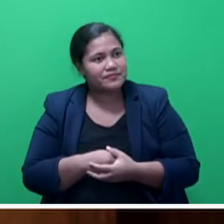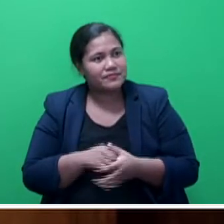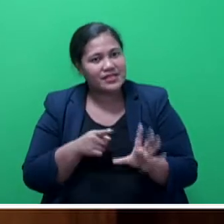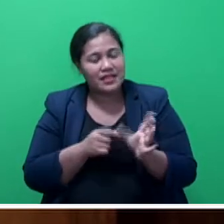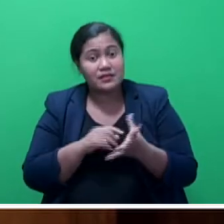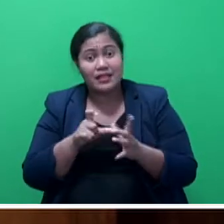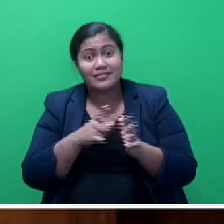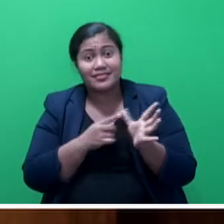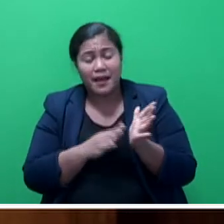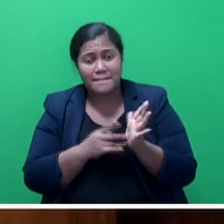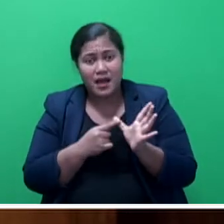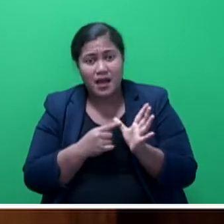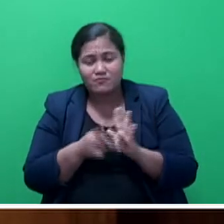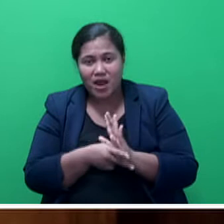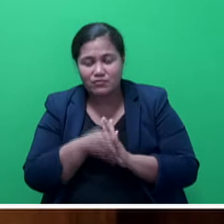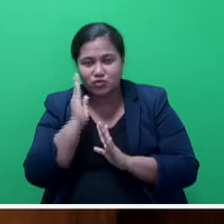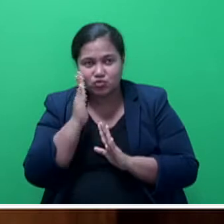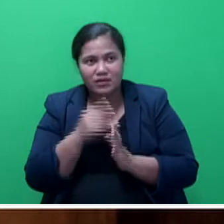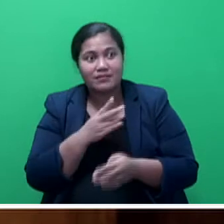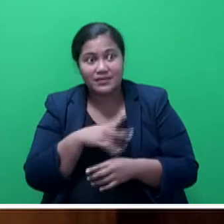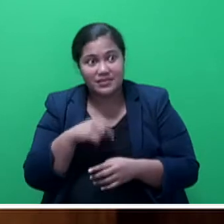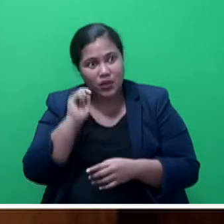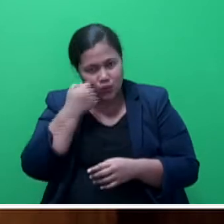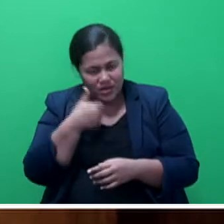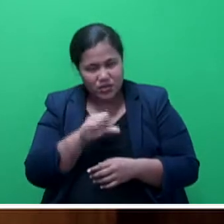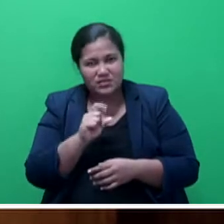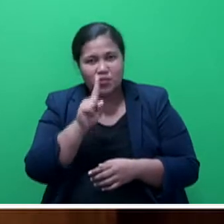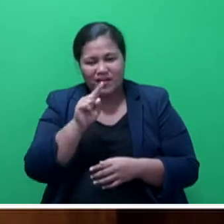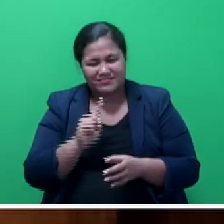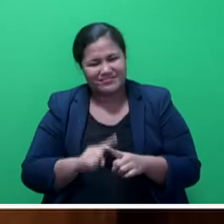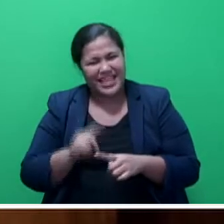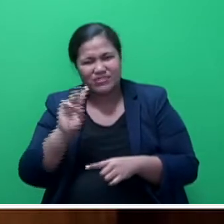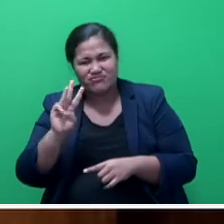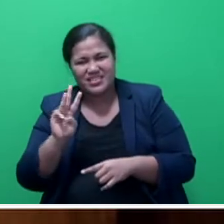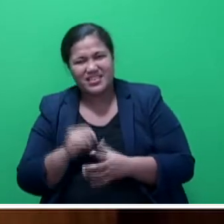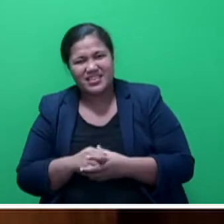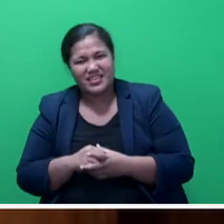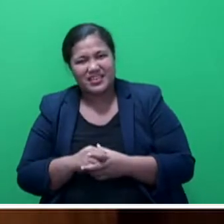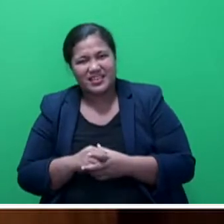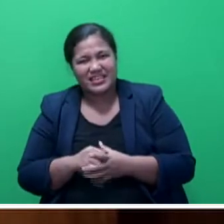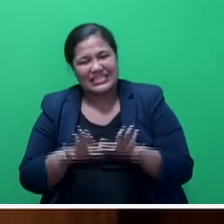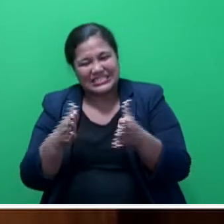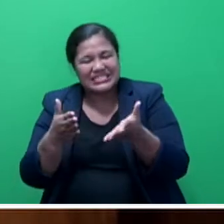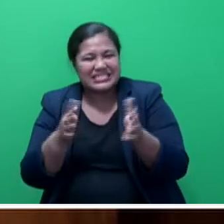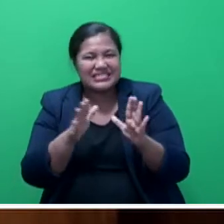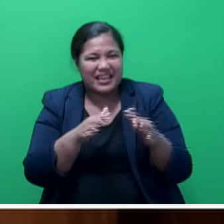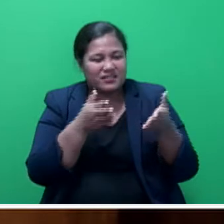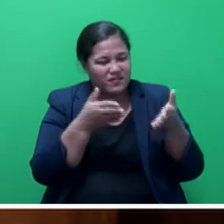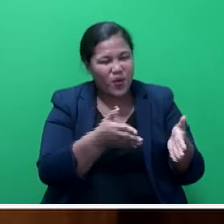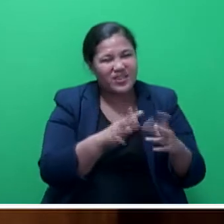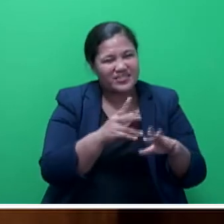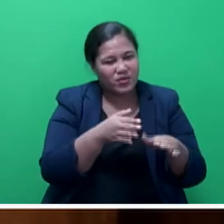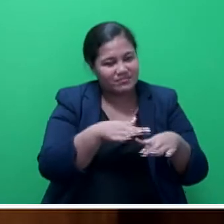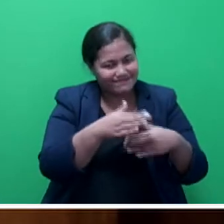Primary School, the Ministry will build a 1 by 3, like I said, semi-permanent structure while we work on the rebuild